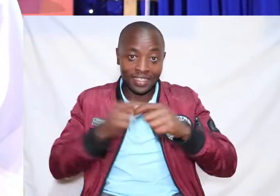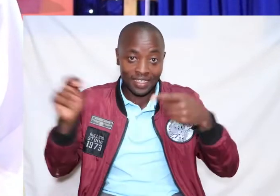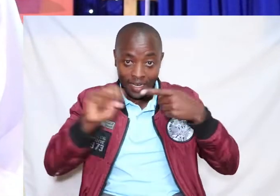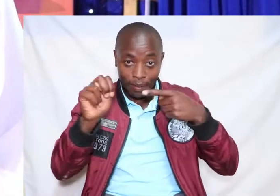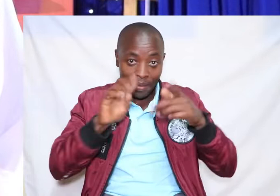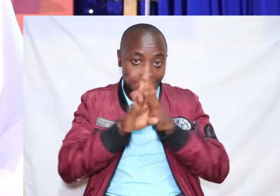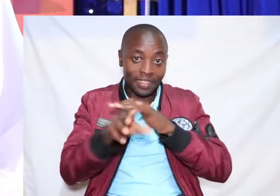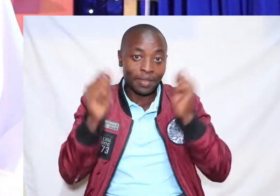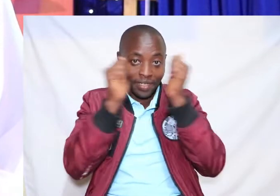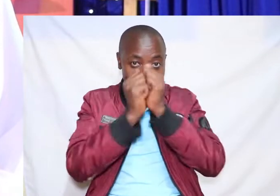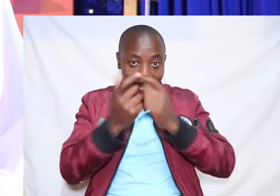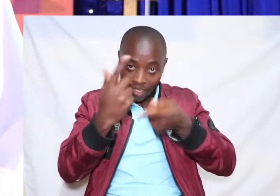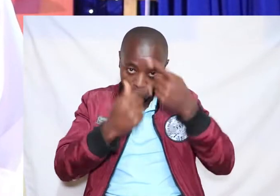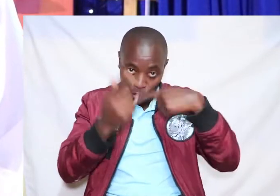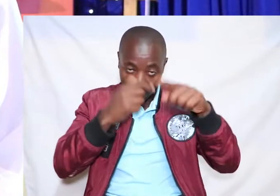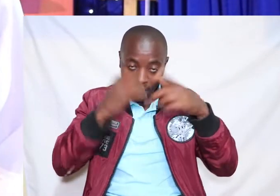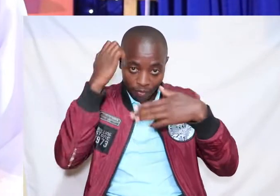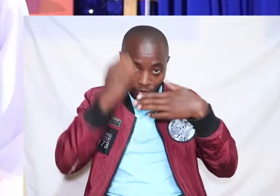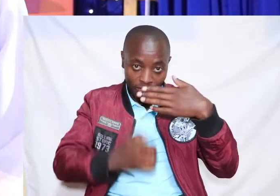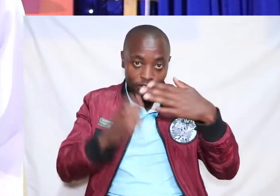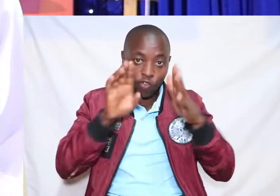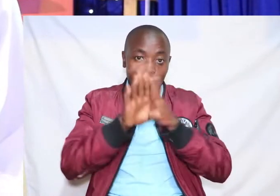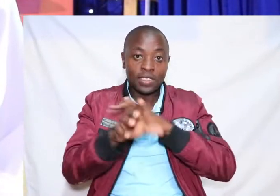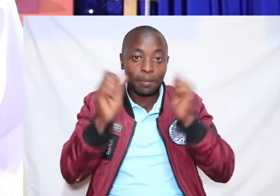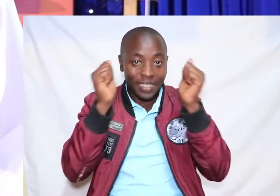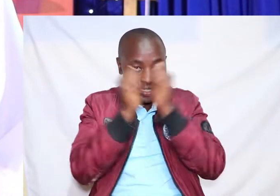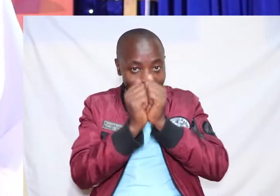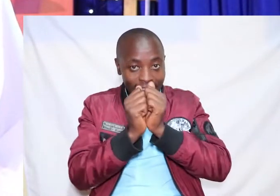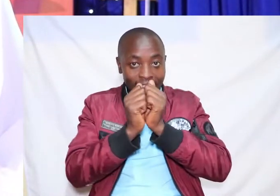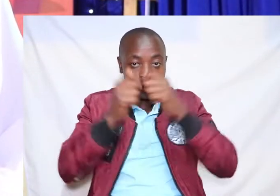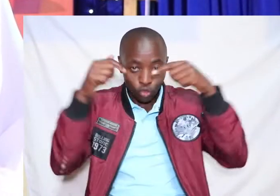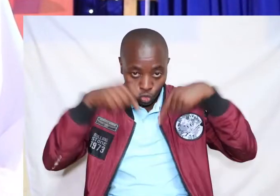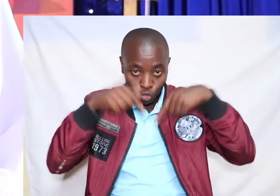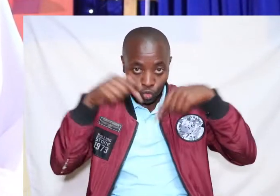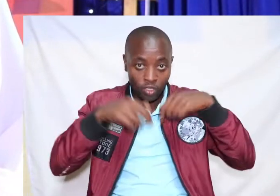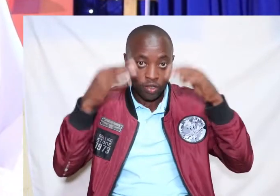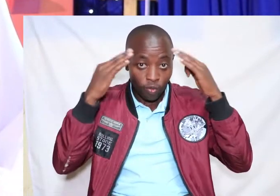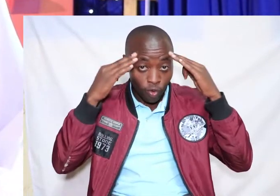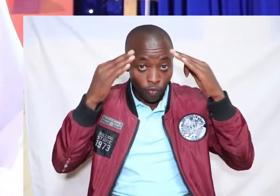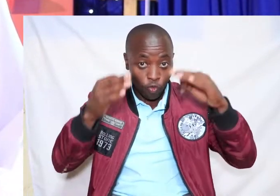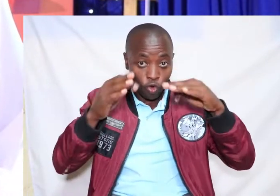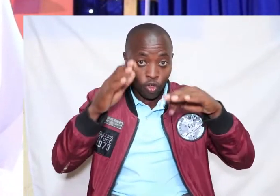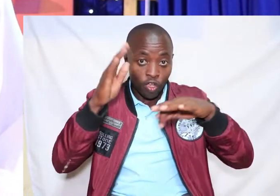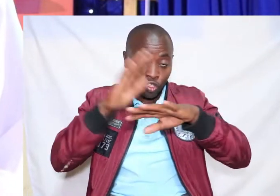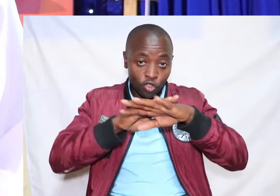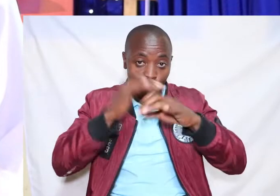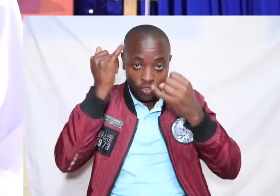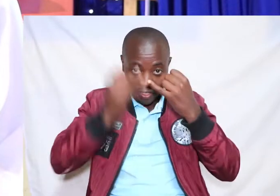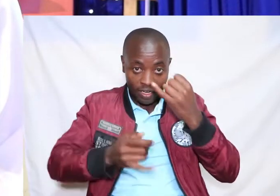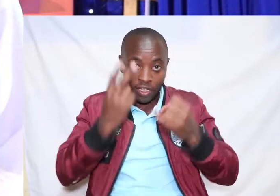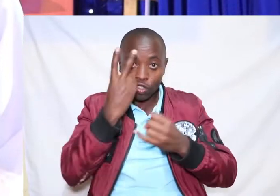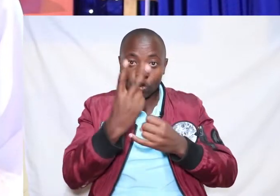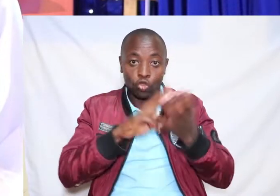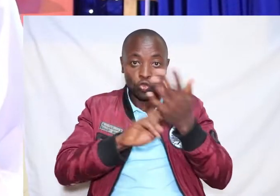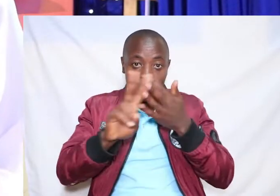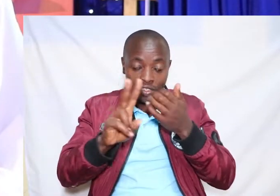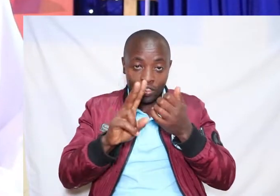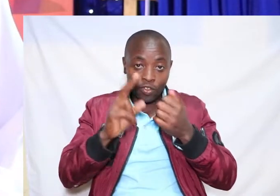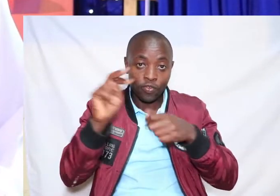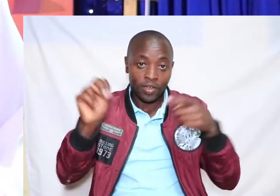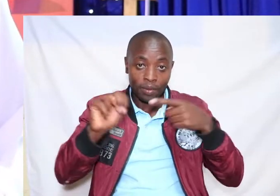chapter 10 as we come to the end of chapter 10. Today, we will focus on the last two verses of Nehemiah chapter